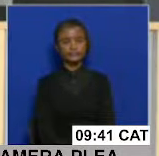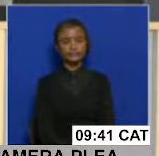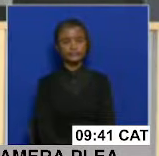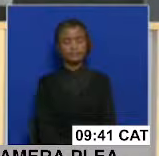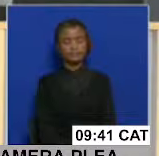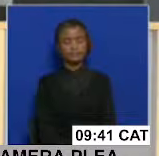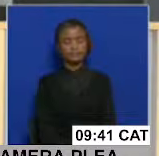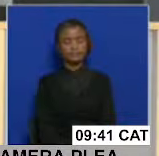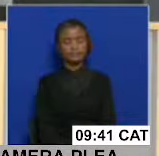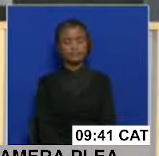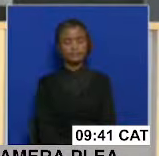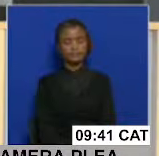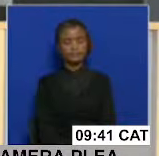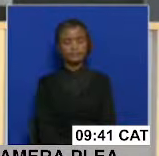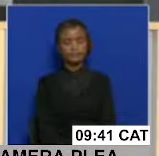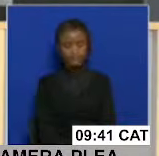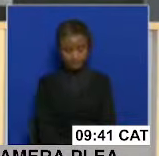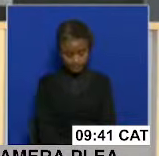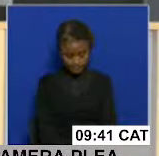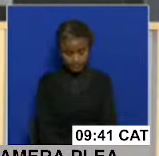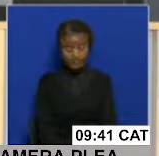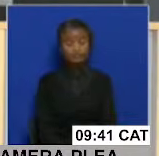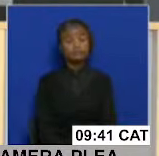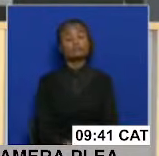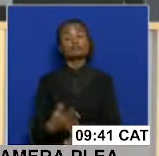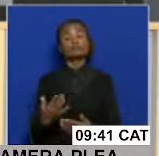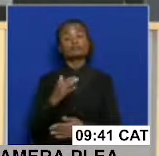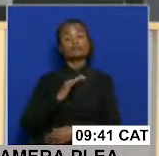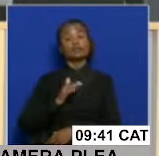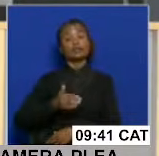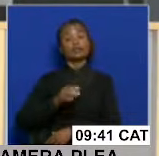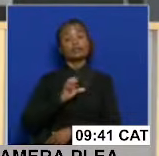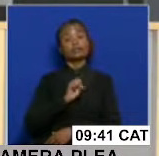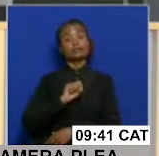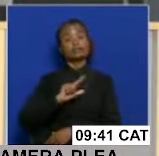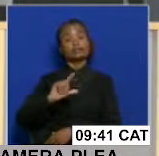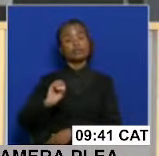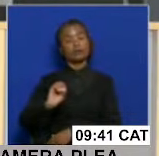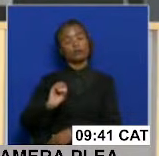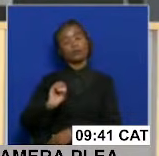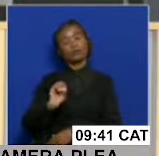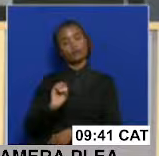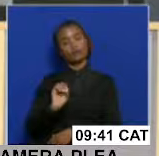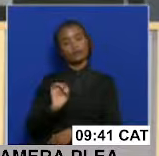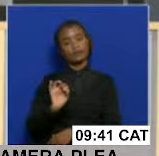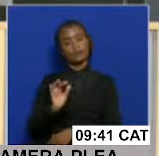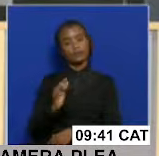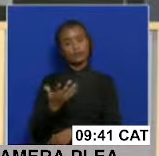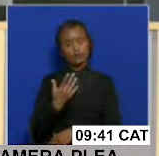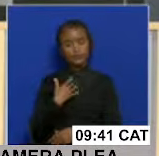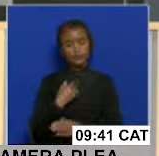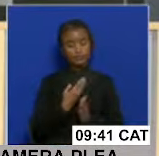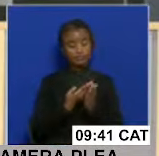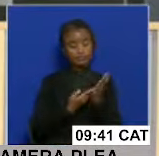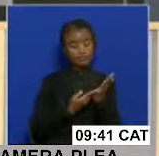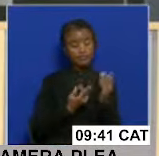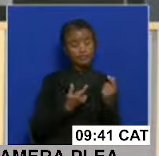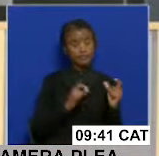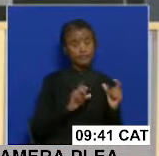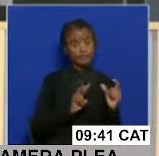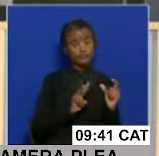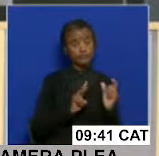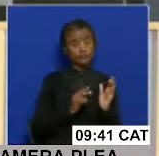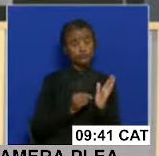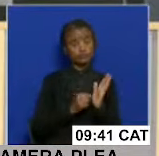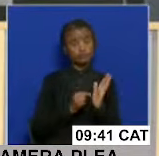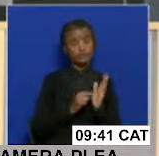Ms. Silo, we have effected some changes to paragraph 2. It reads,